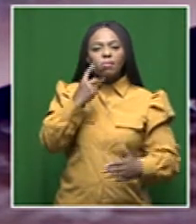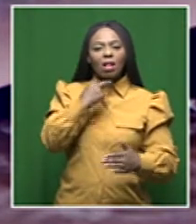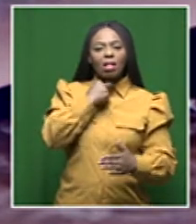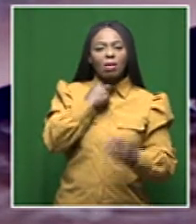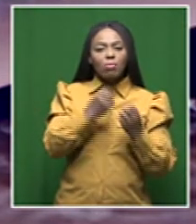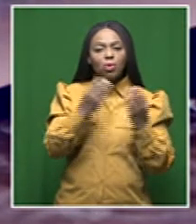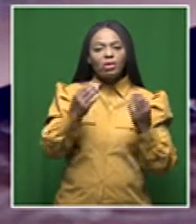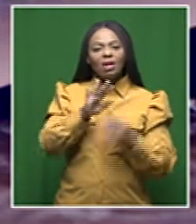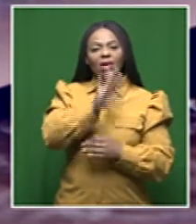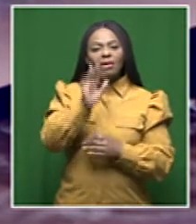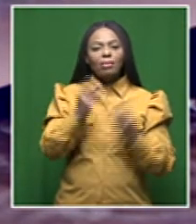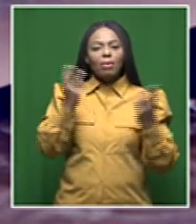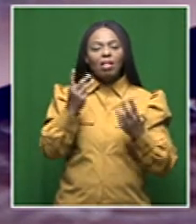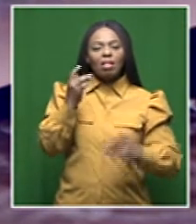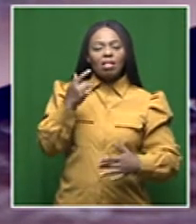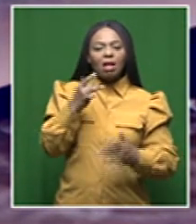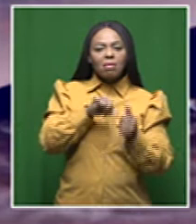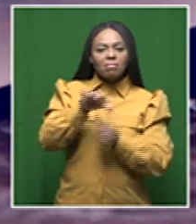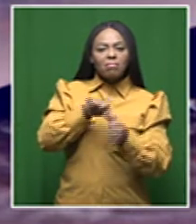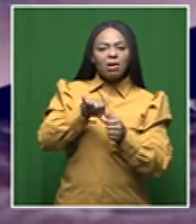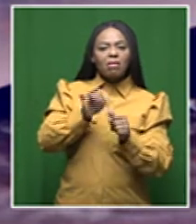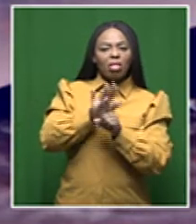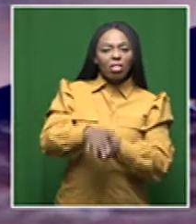of Africans due to social disgrace as well as exclusion.